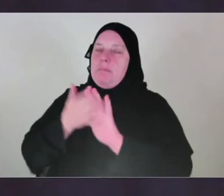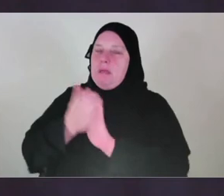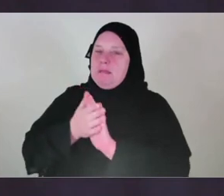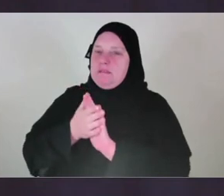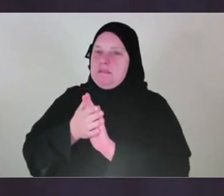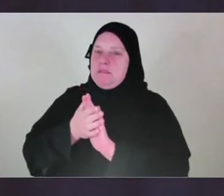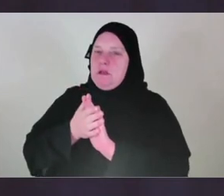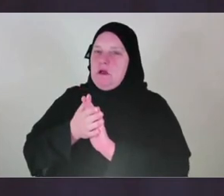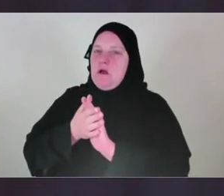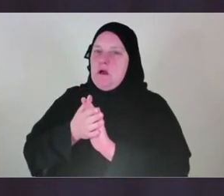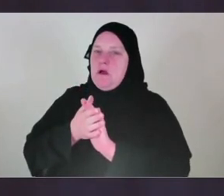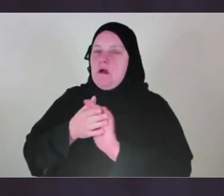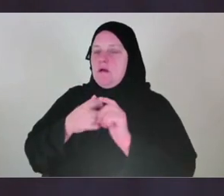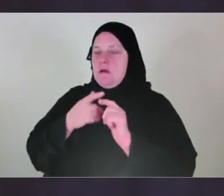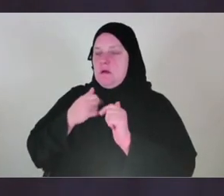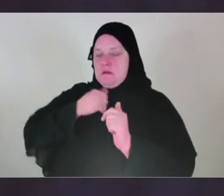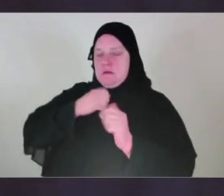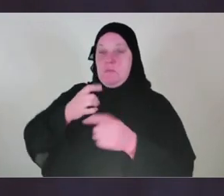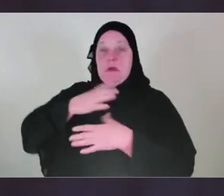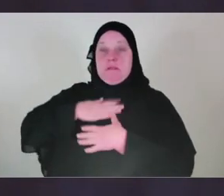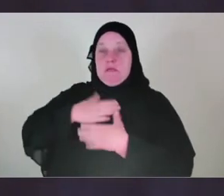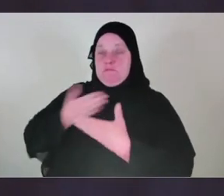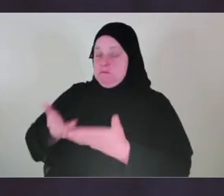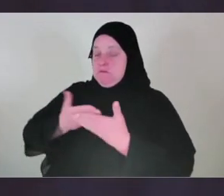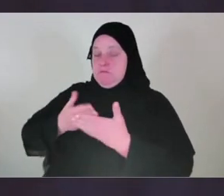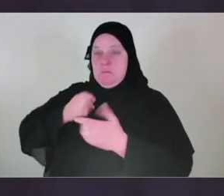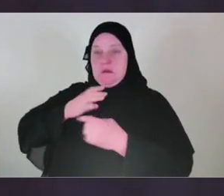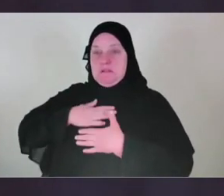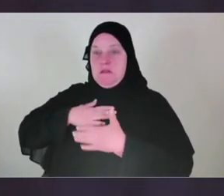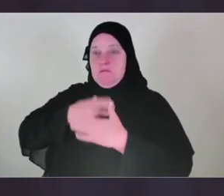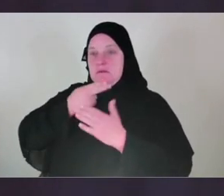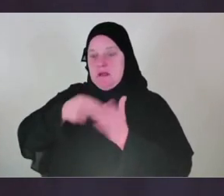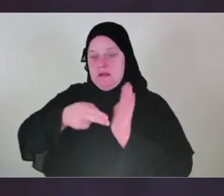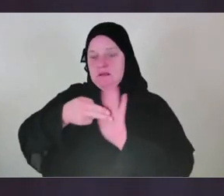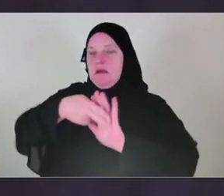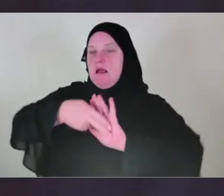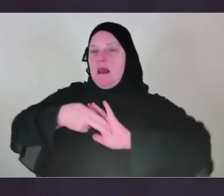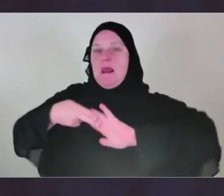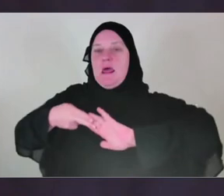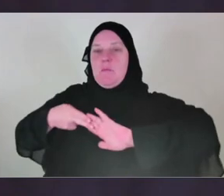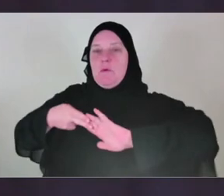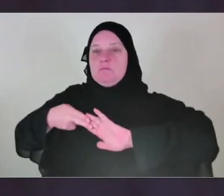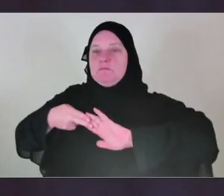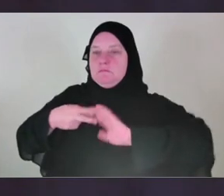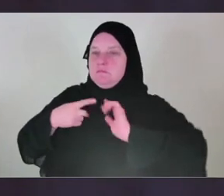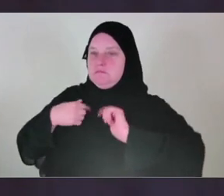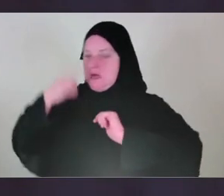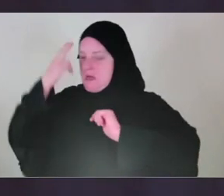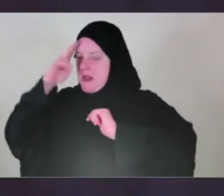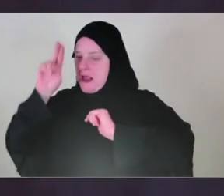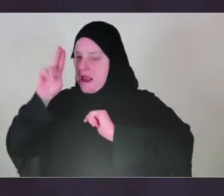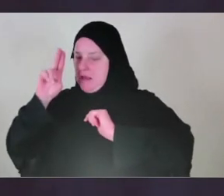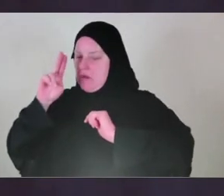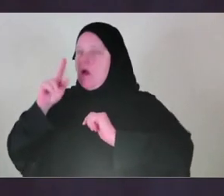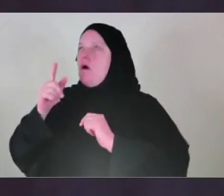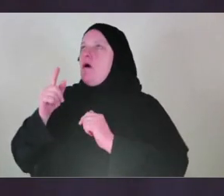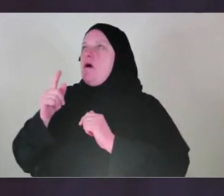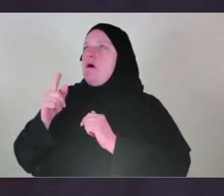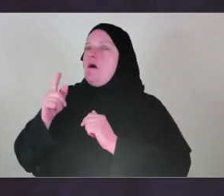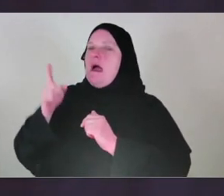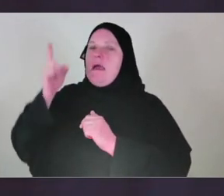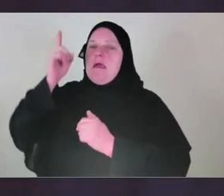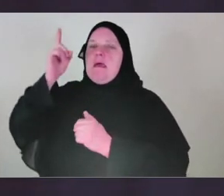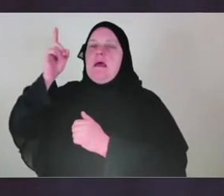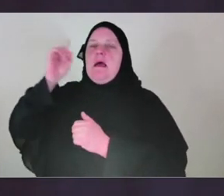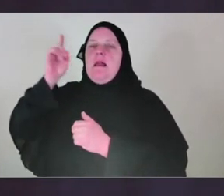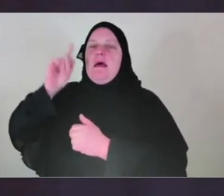these titles. And they all had these titles. And I've mentioned this before, that one person once heard this. He said, why isn't any